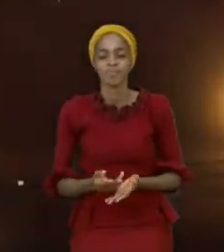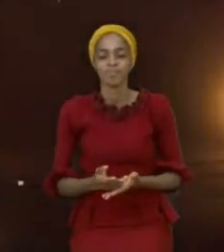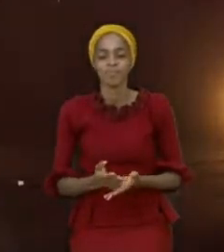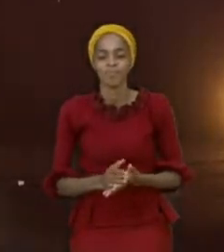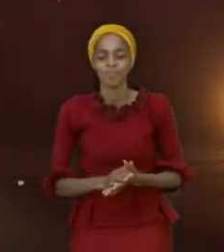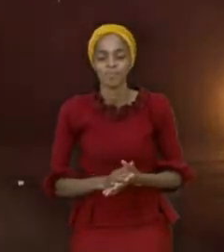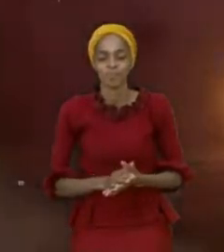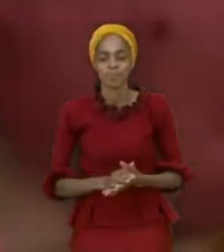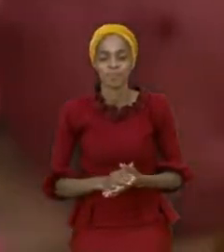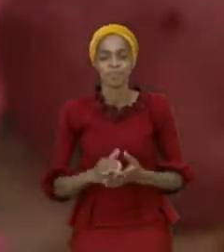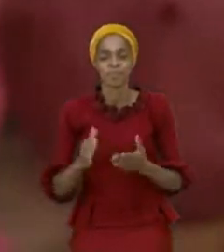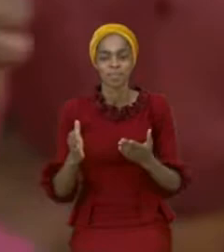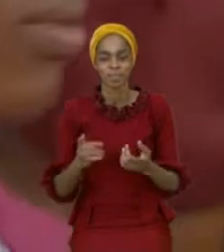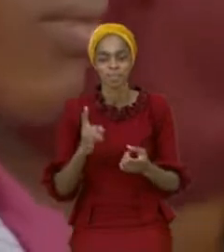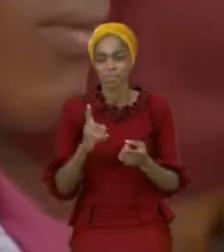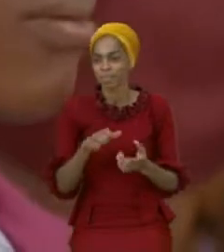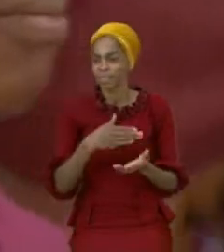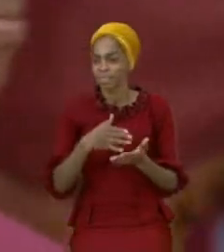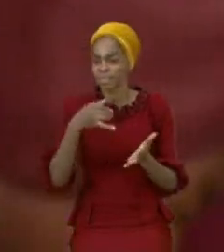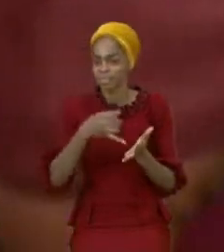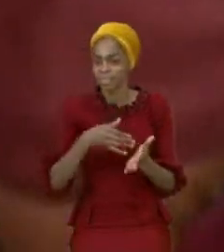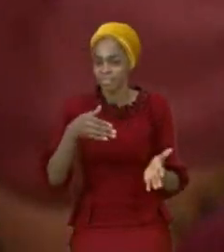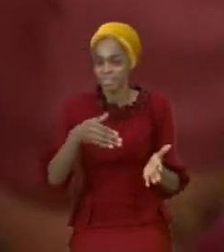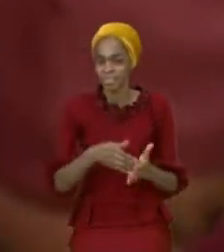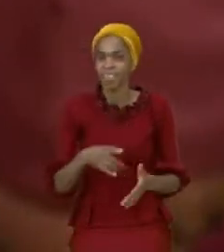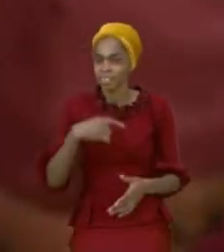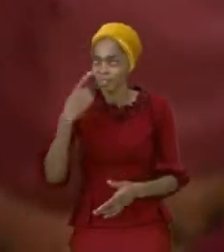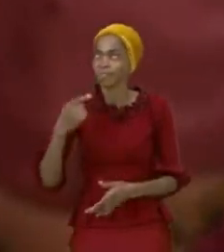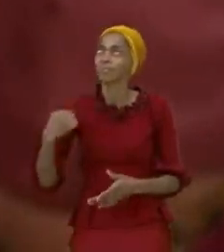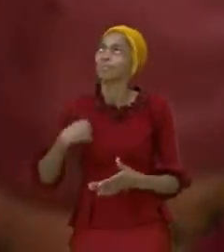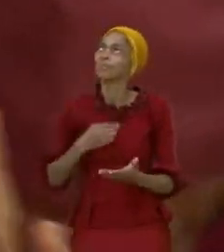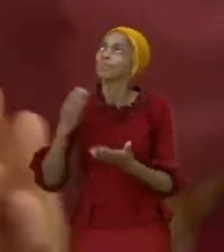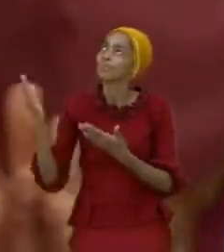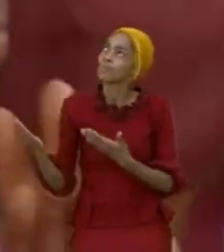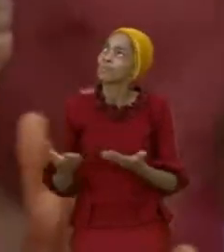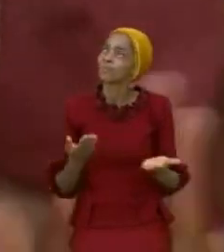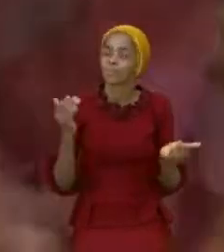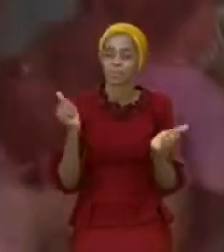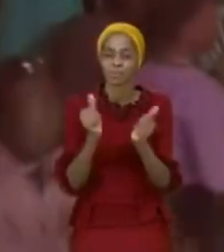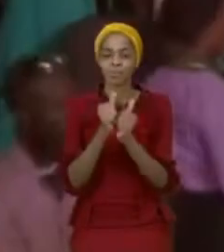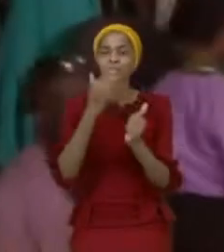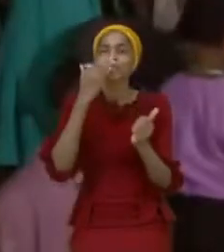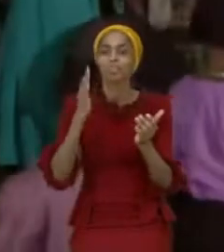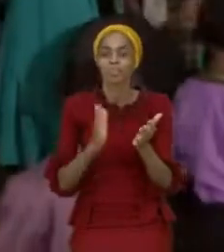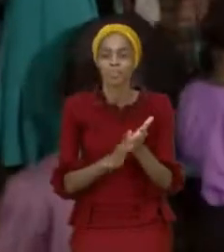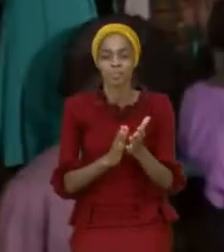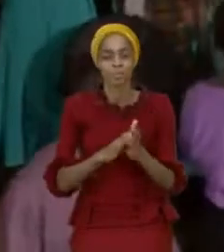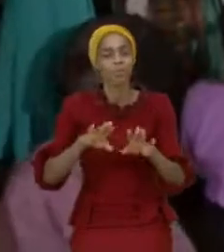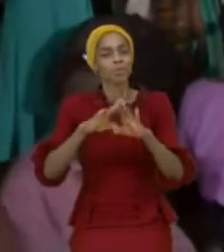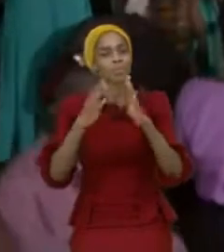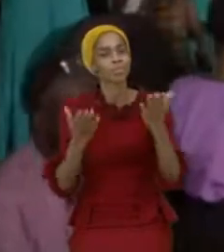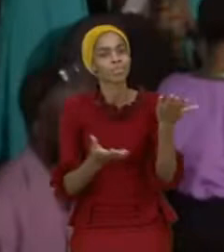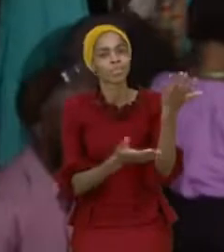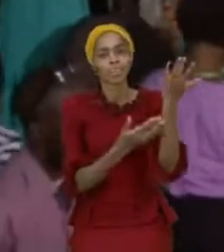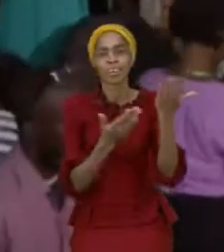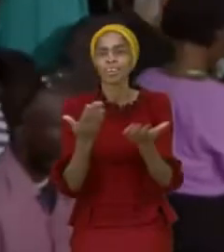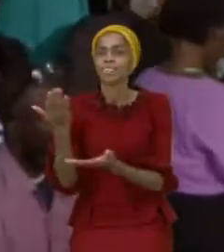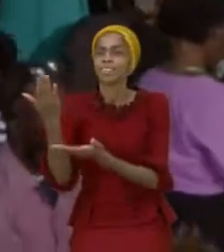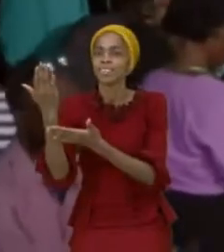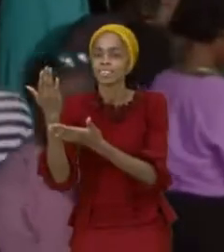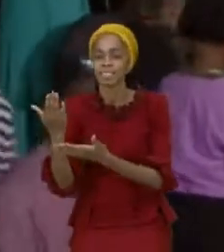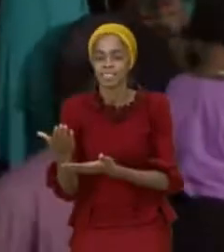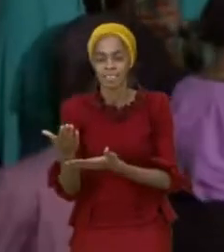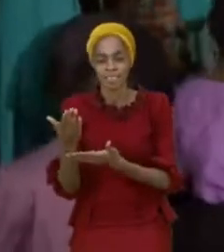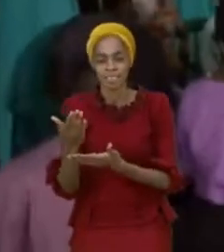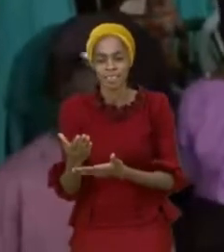place. I want us to sing that again. We welcome you with praise. Let's open up our hands, if you can,